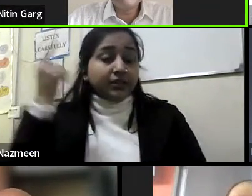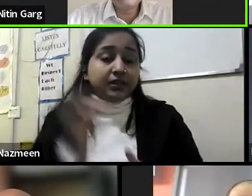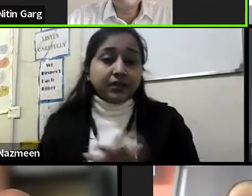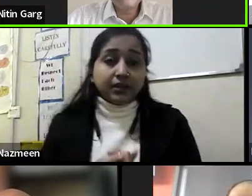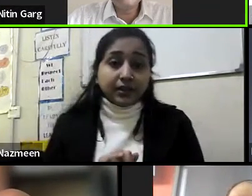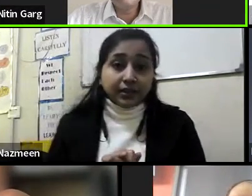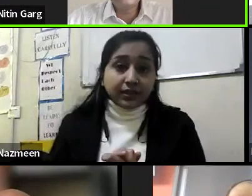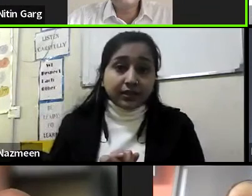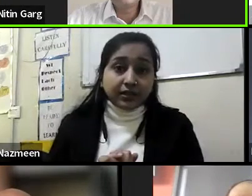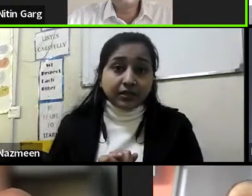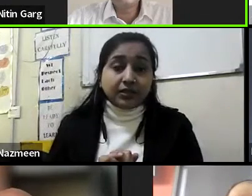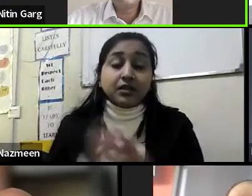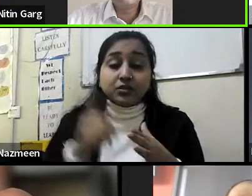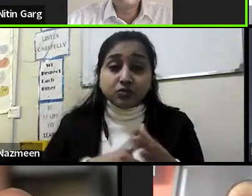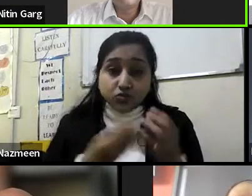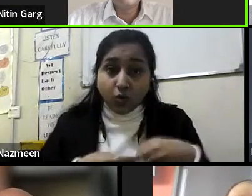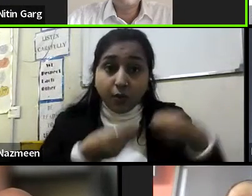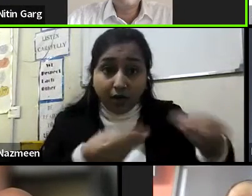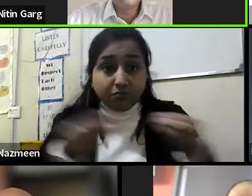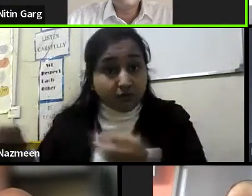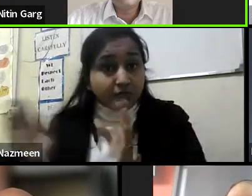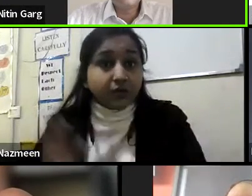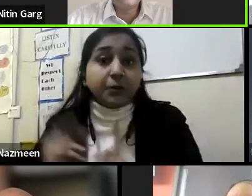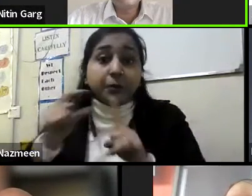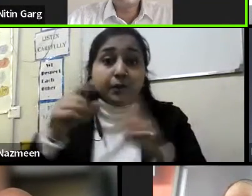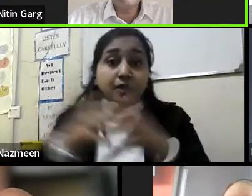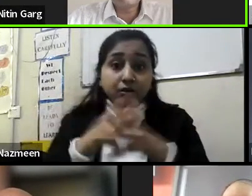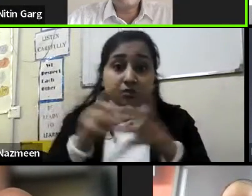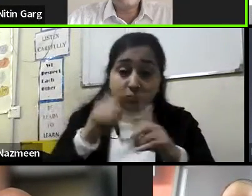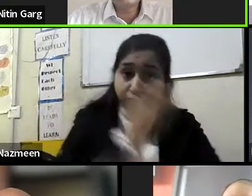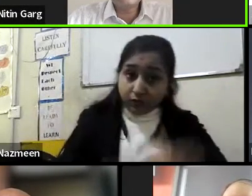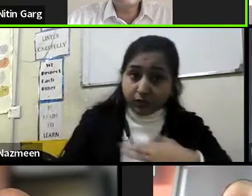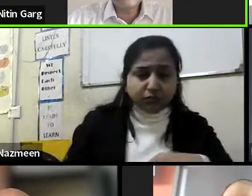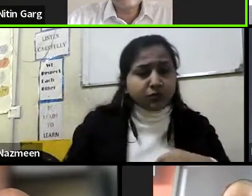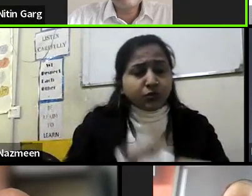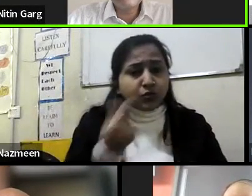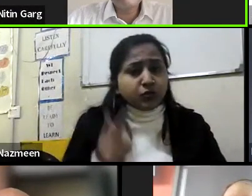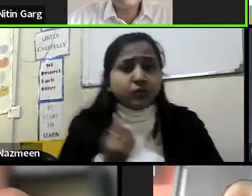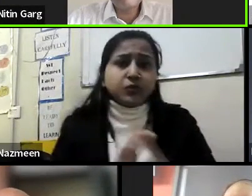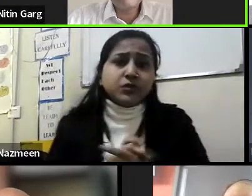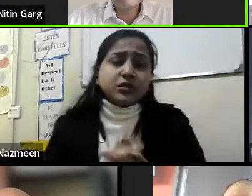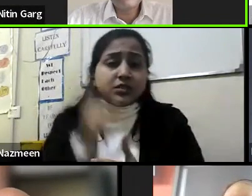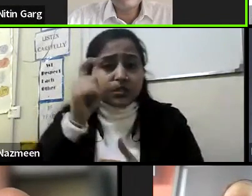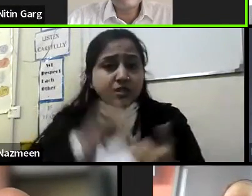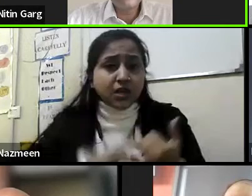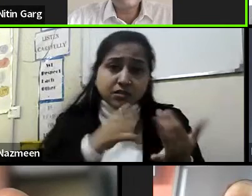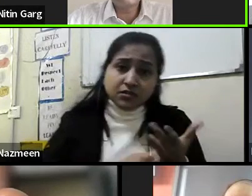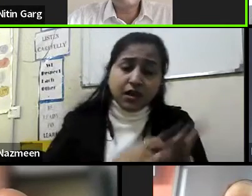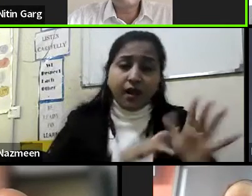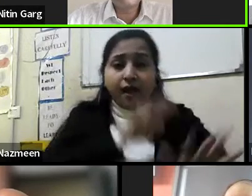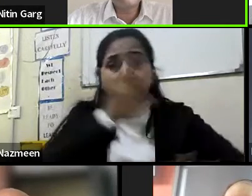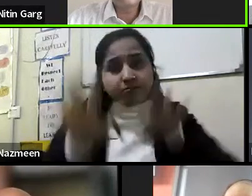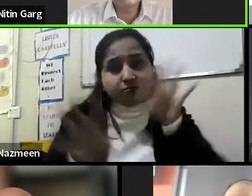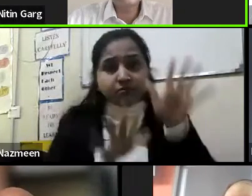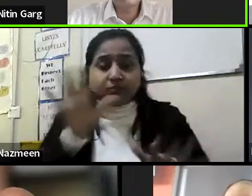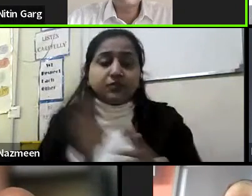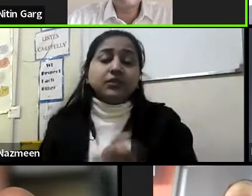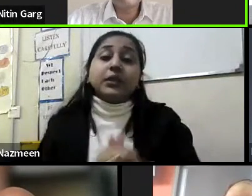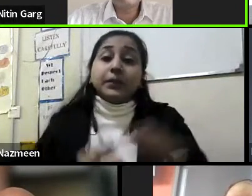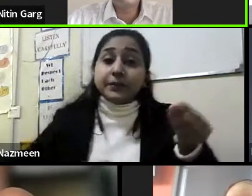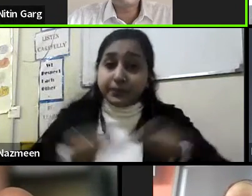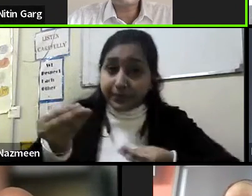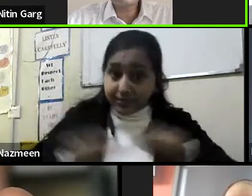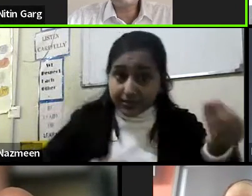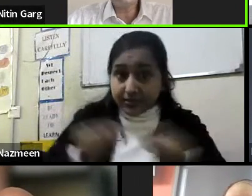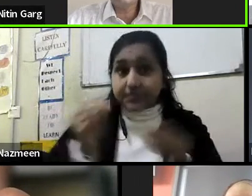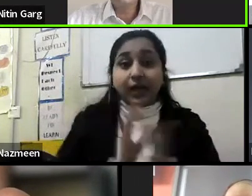by empowering the PWDs, it is not only a CSR activity for them, but it is also a business case for them.